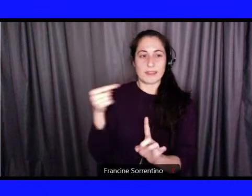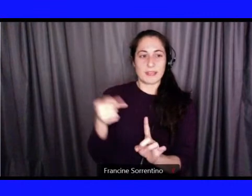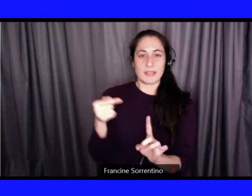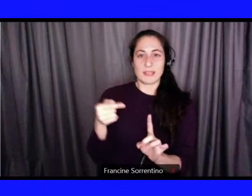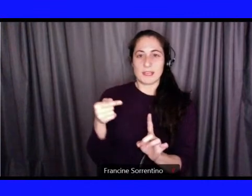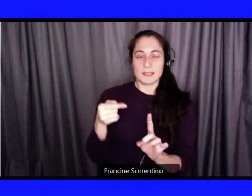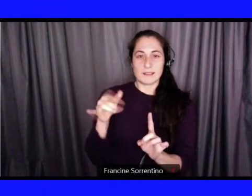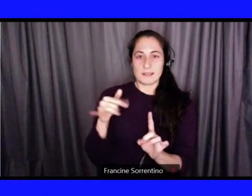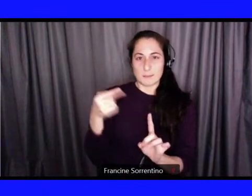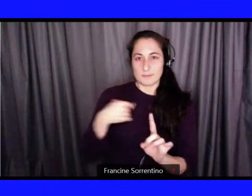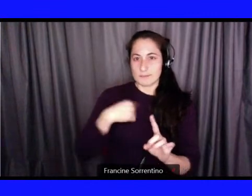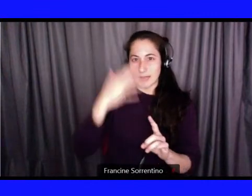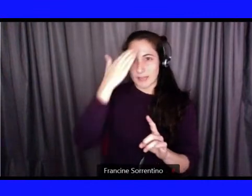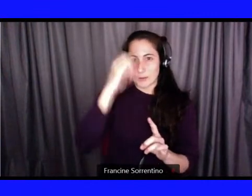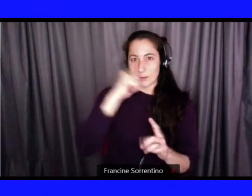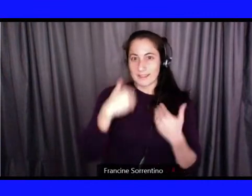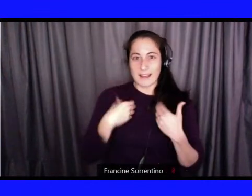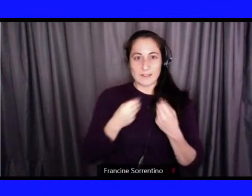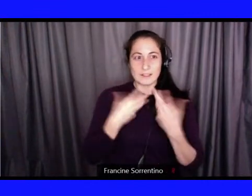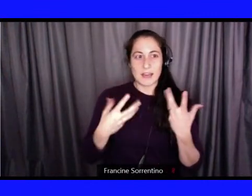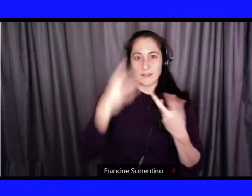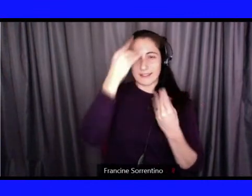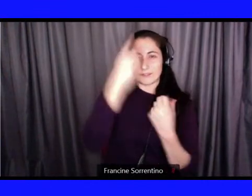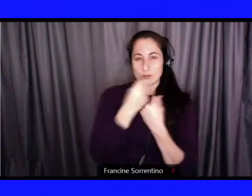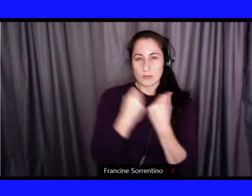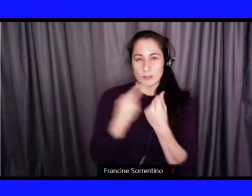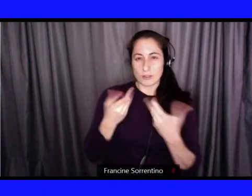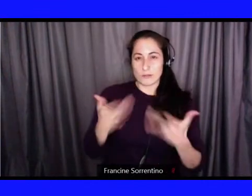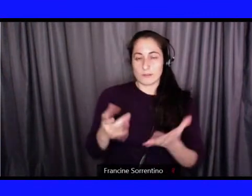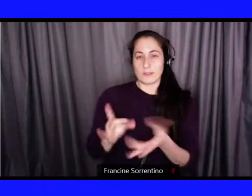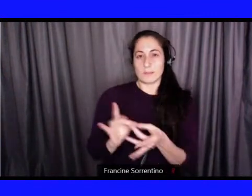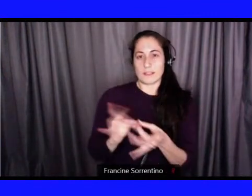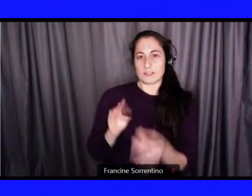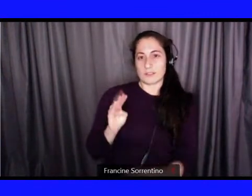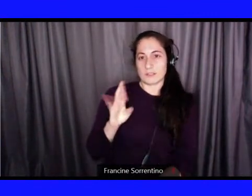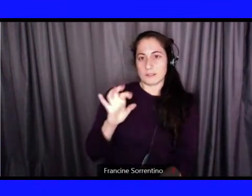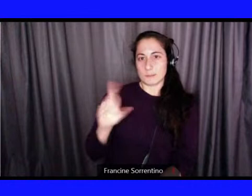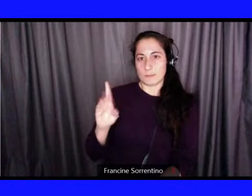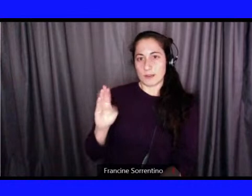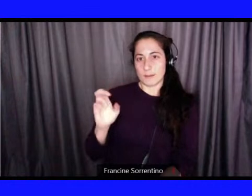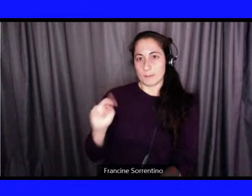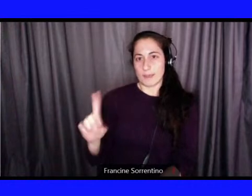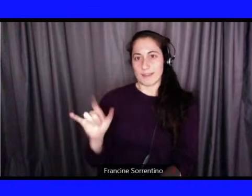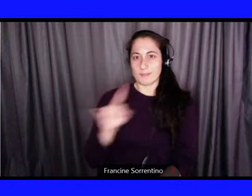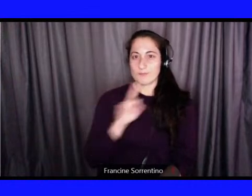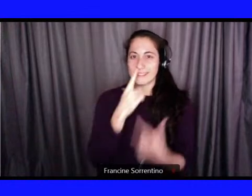if the format holds, there'll be a number of things shoring up